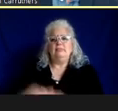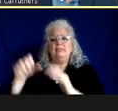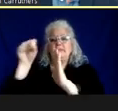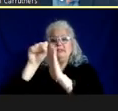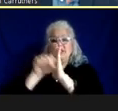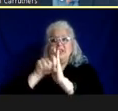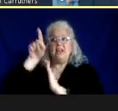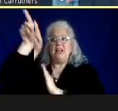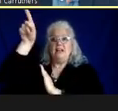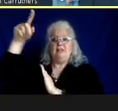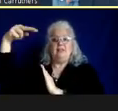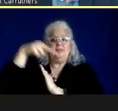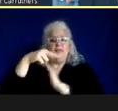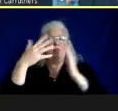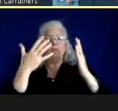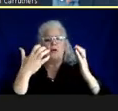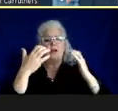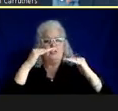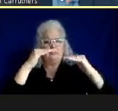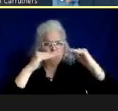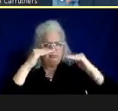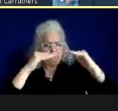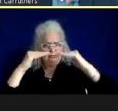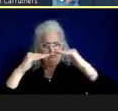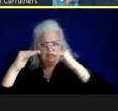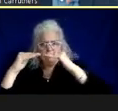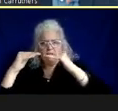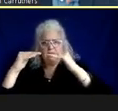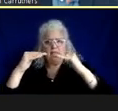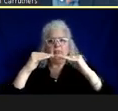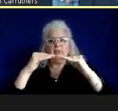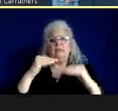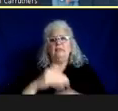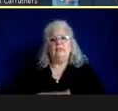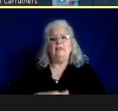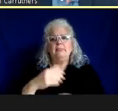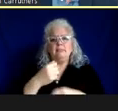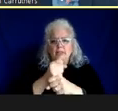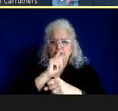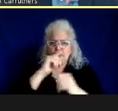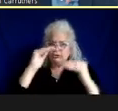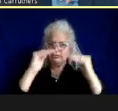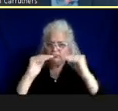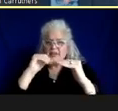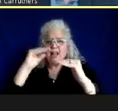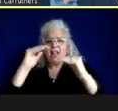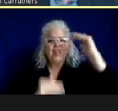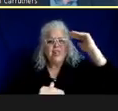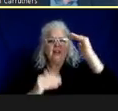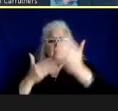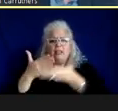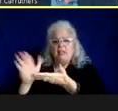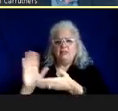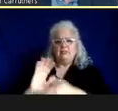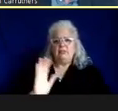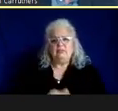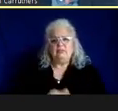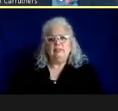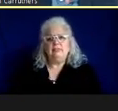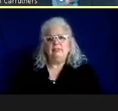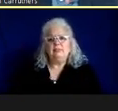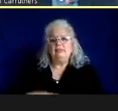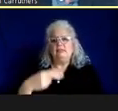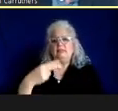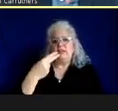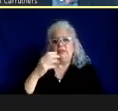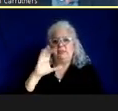incorporate equity, as it really is at the crossroads of wealth, poverty, race,